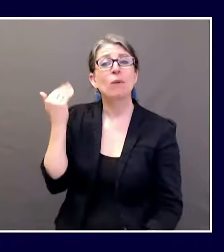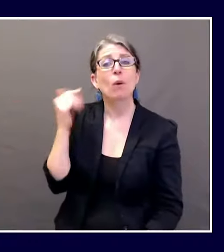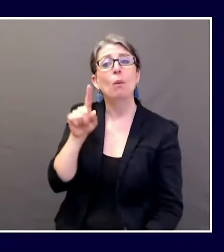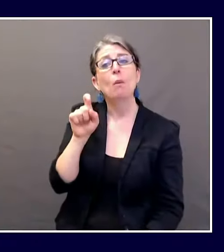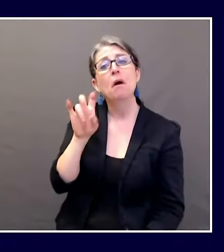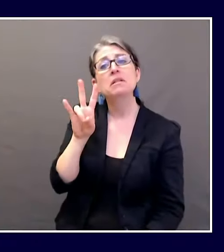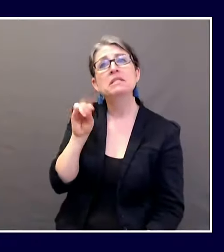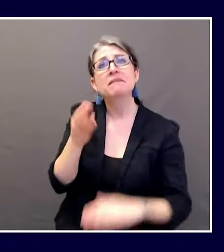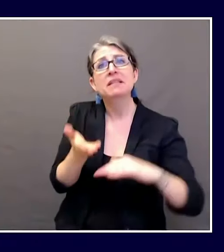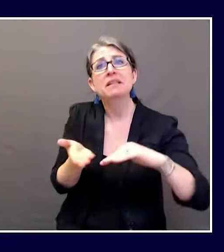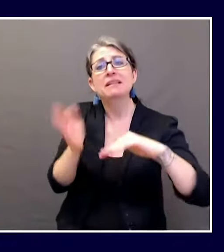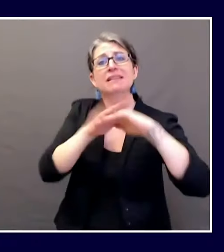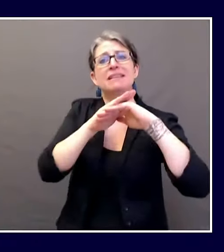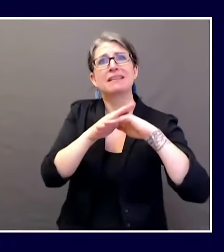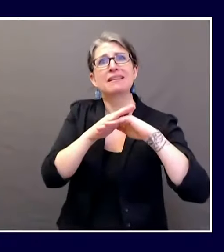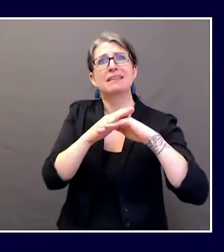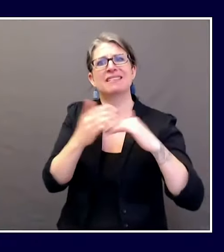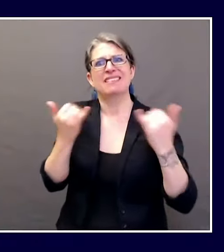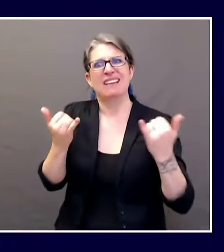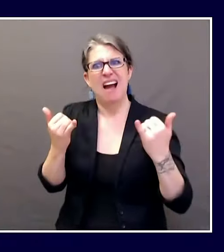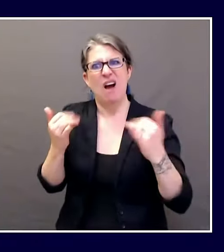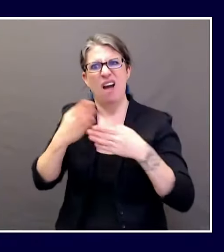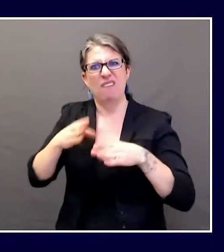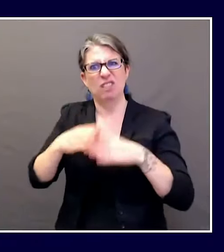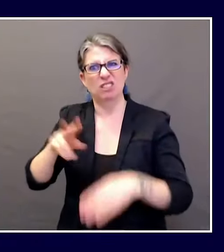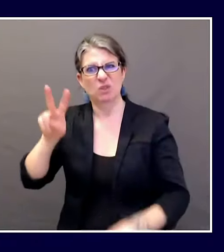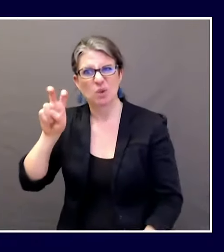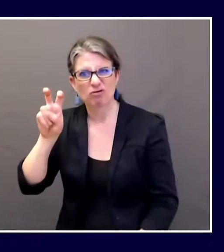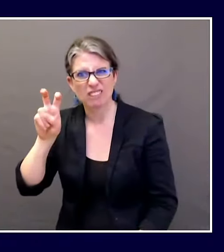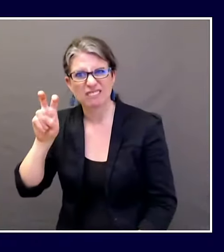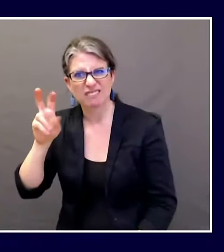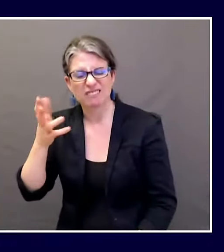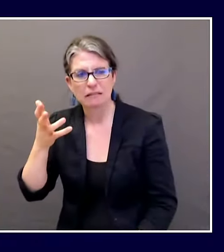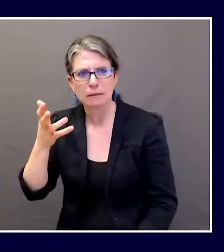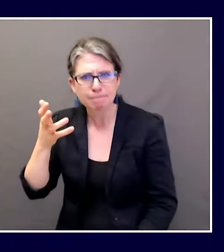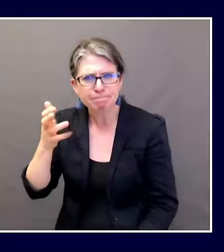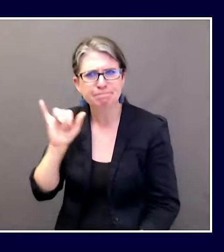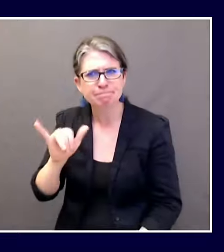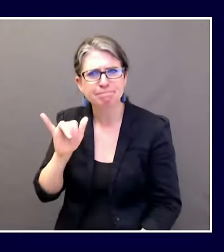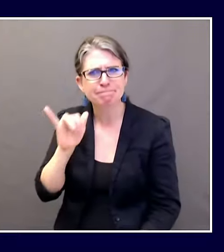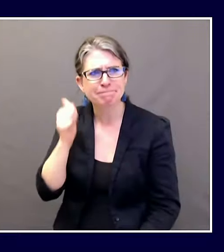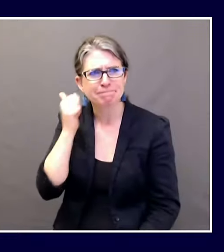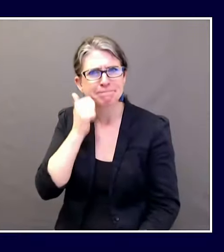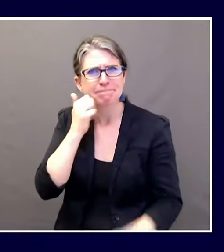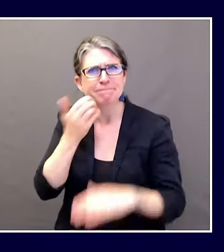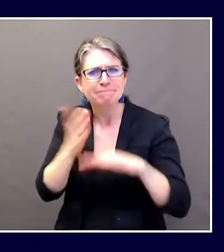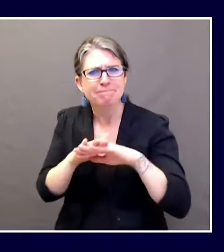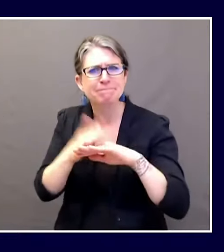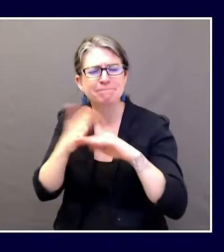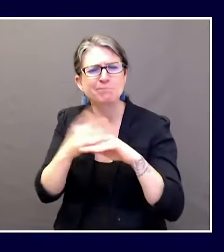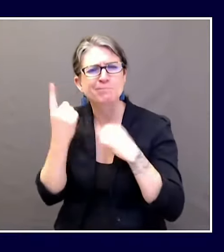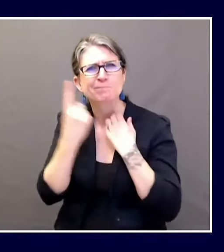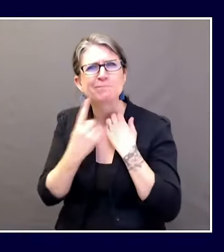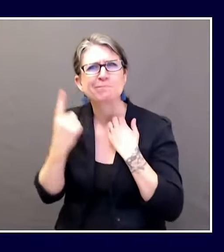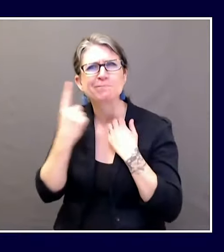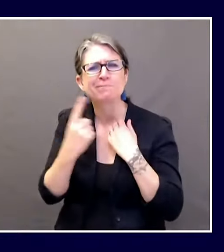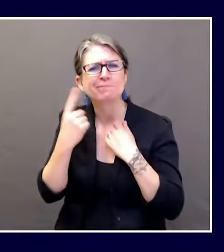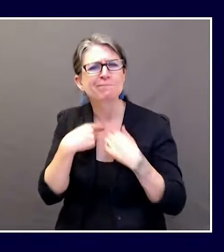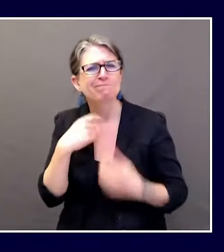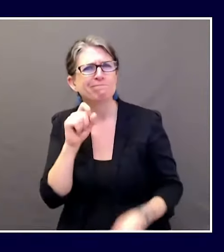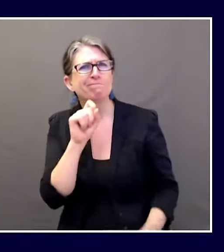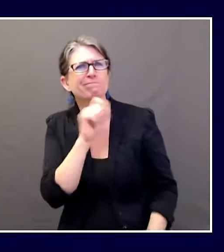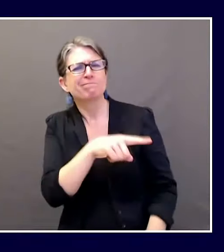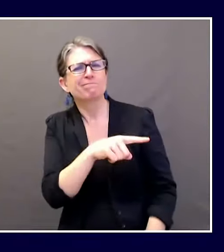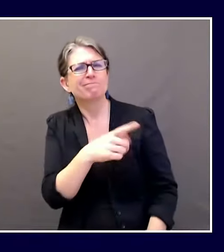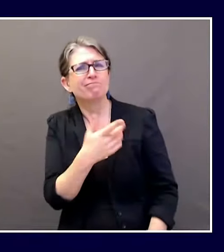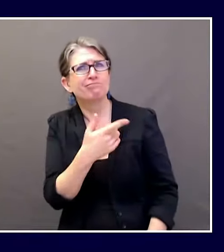3 to less than 1. And I don't want to make any assumptions, so I would love for you to talk about why that is. Well, Patrick, I think